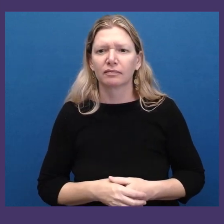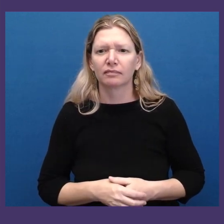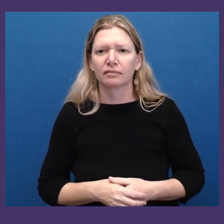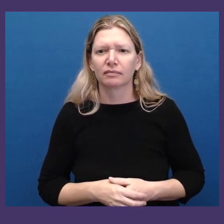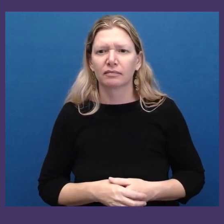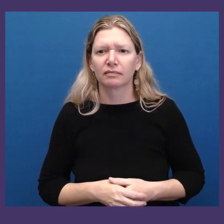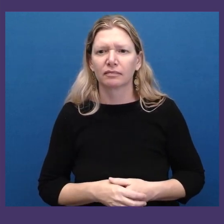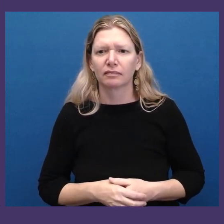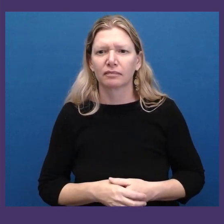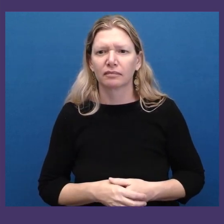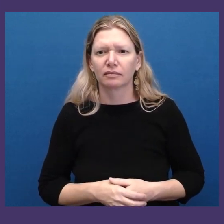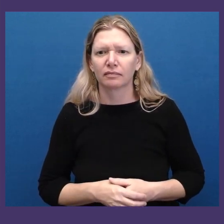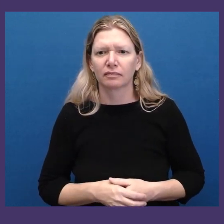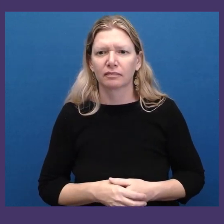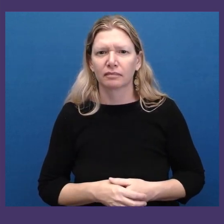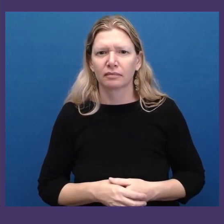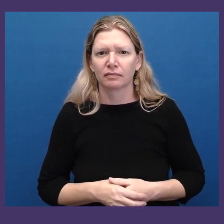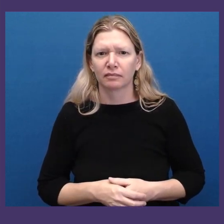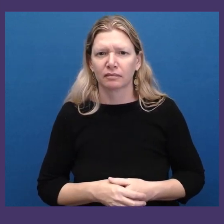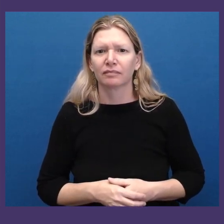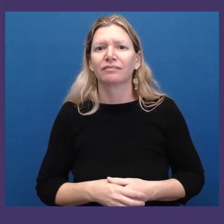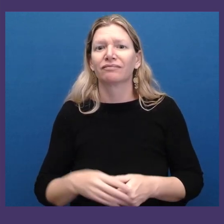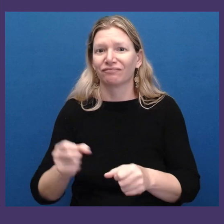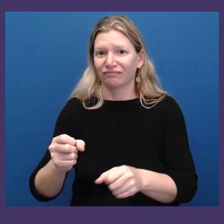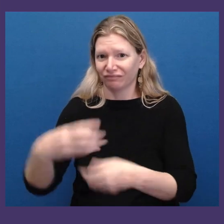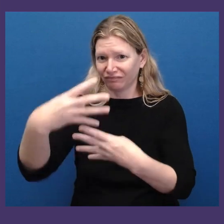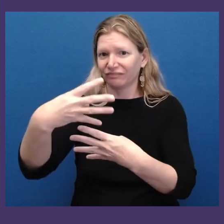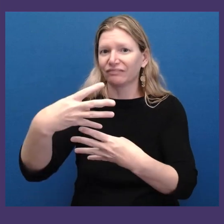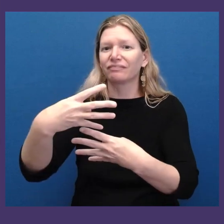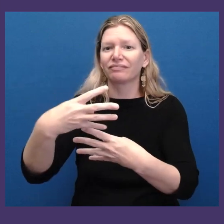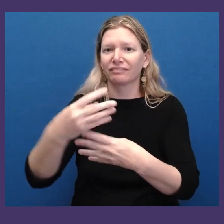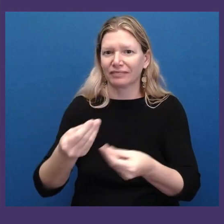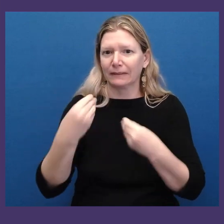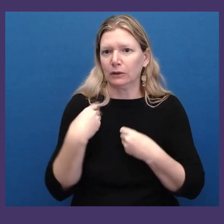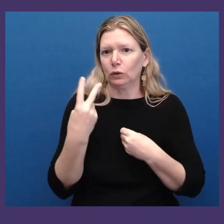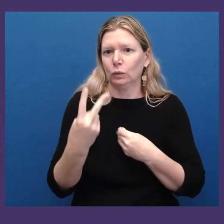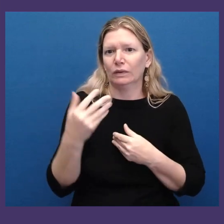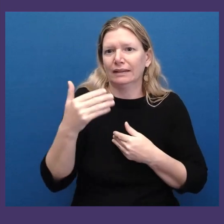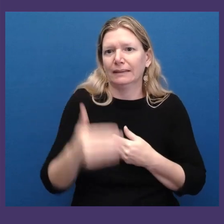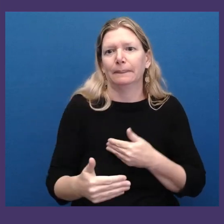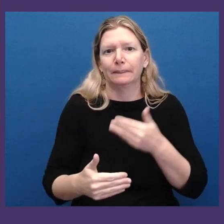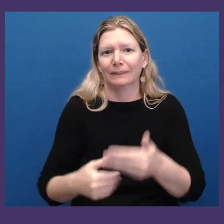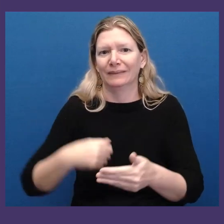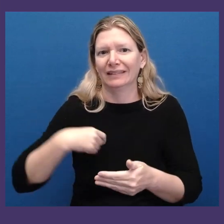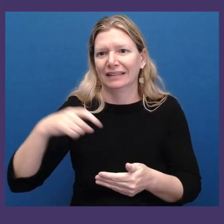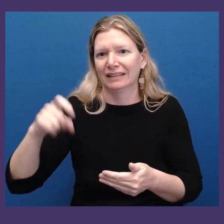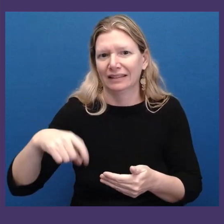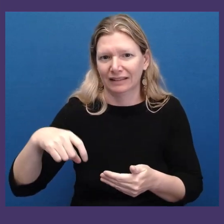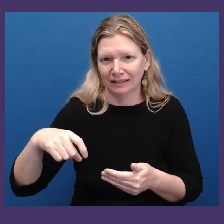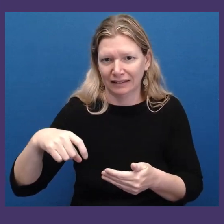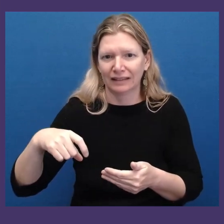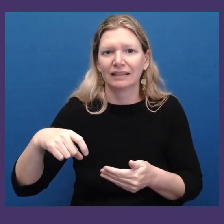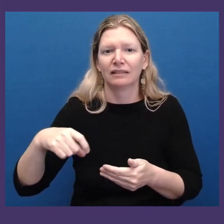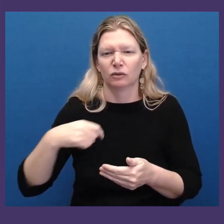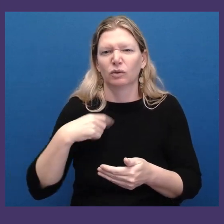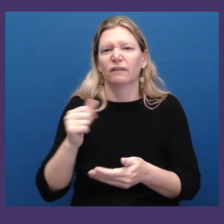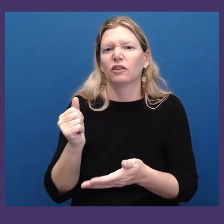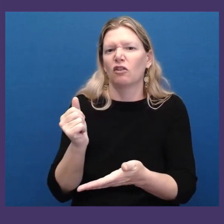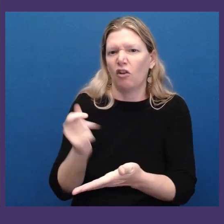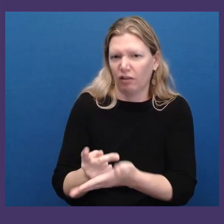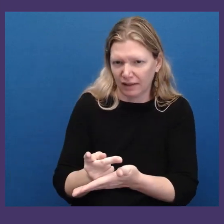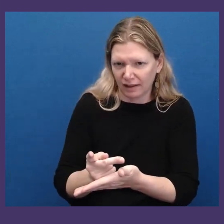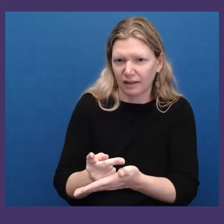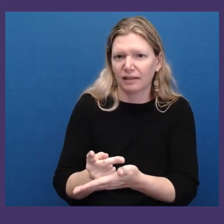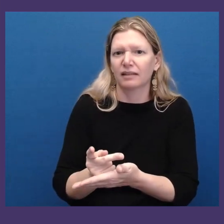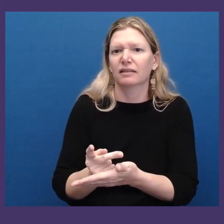And you can see it gives me the 2 steps that I need to do. So I need to authenticate with the CLI, with the login, and